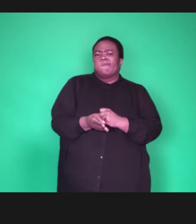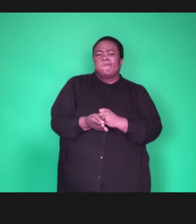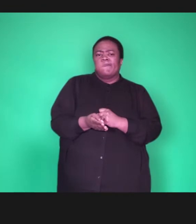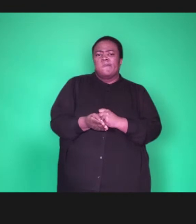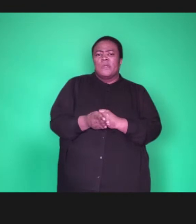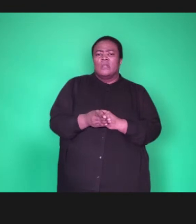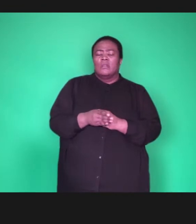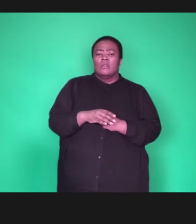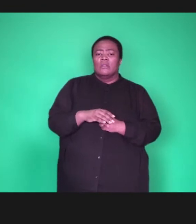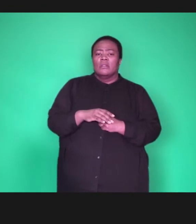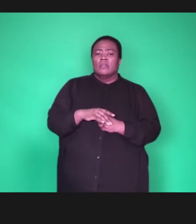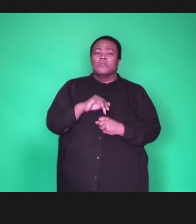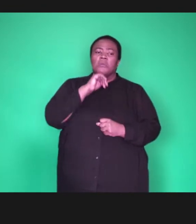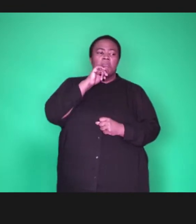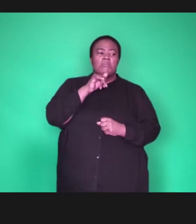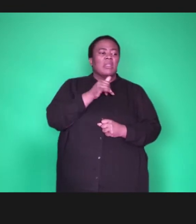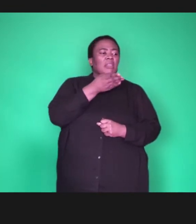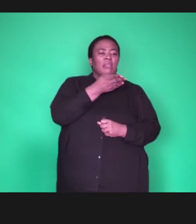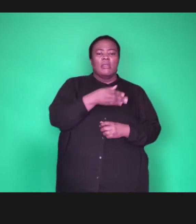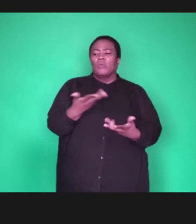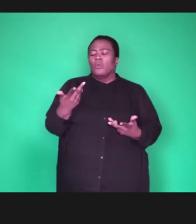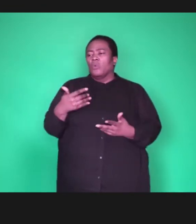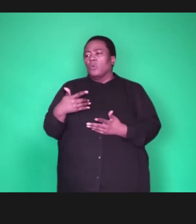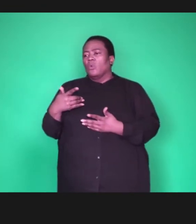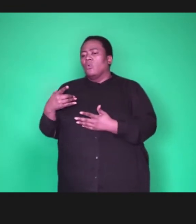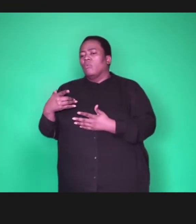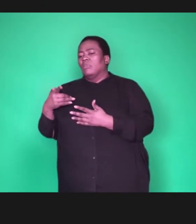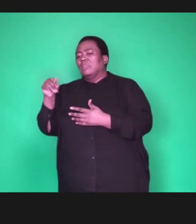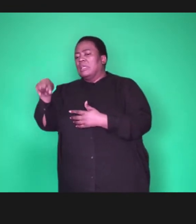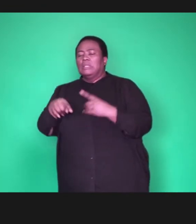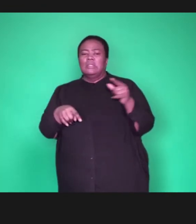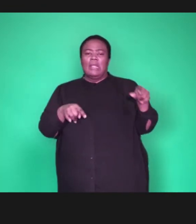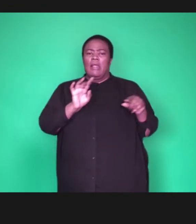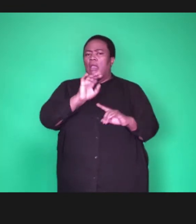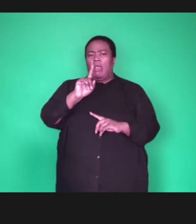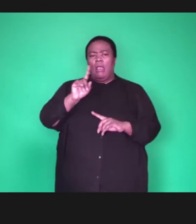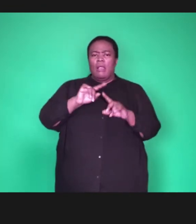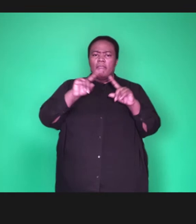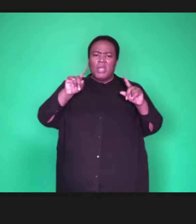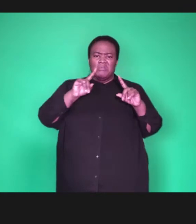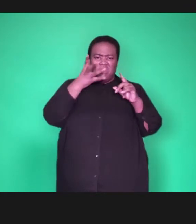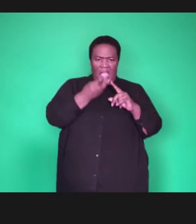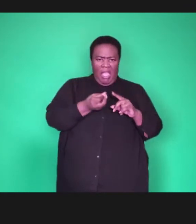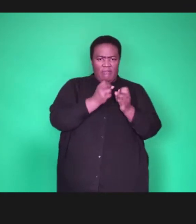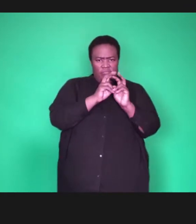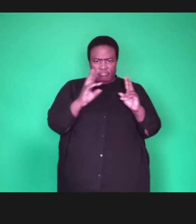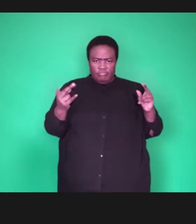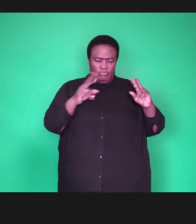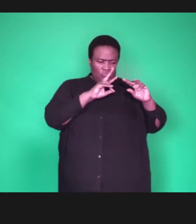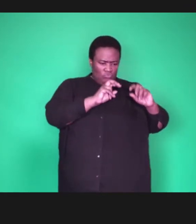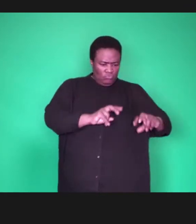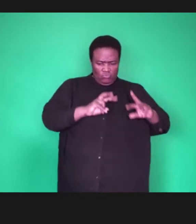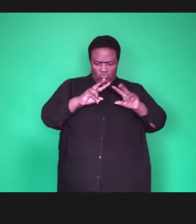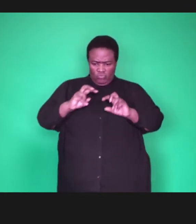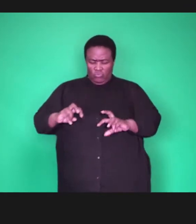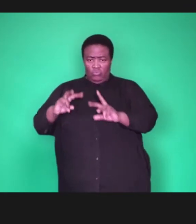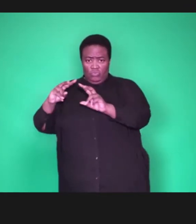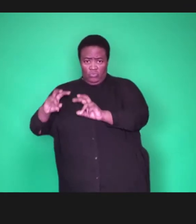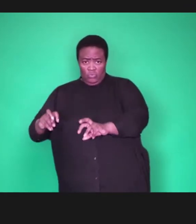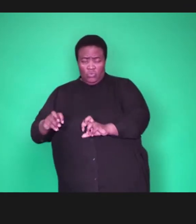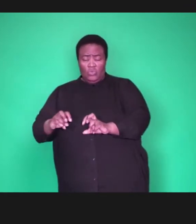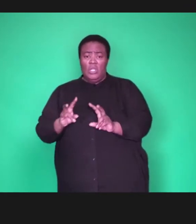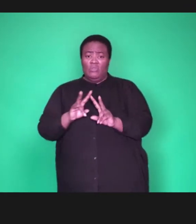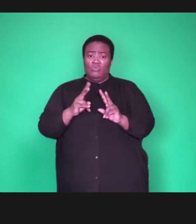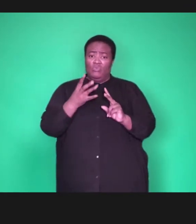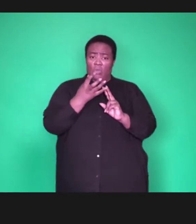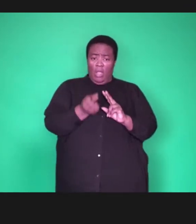no longer there, and there are a number of papers and number of studies that show that there is a constant flow of